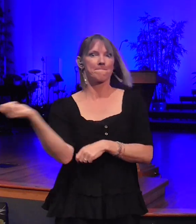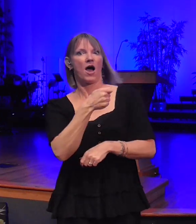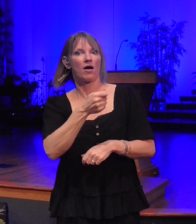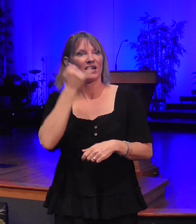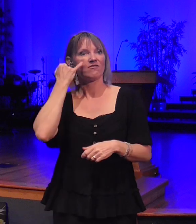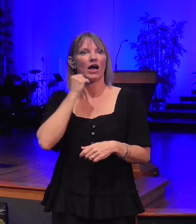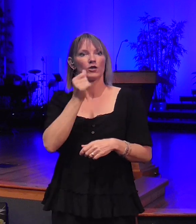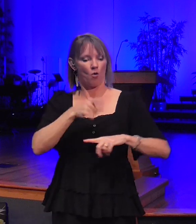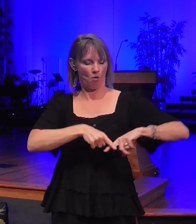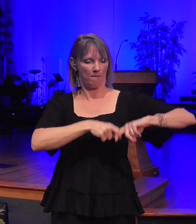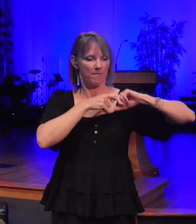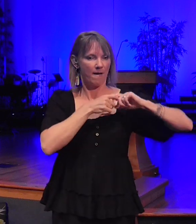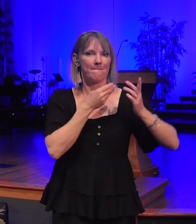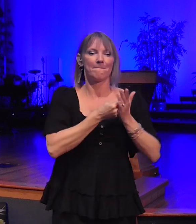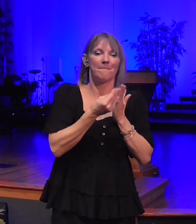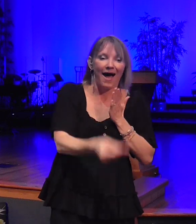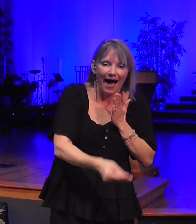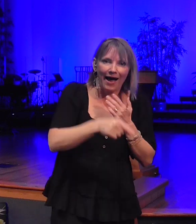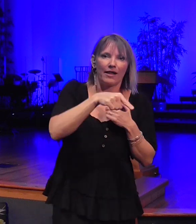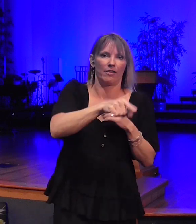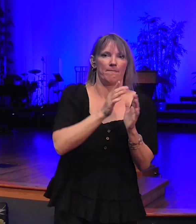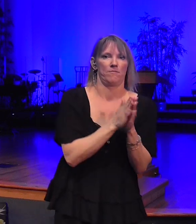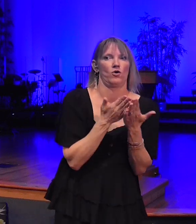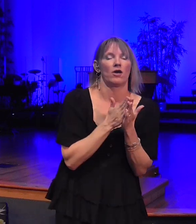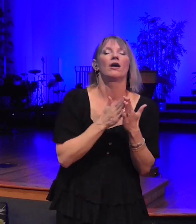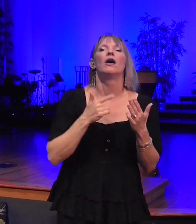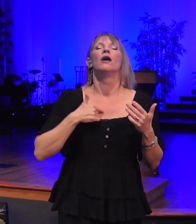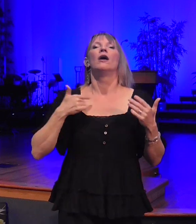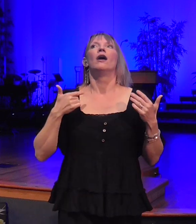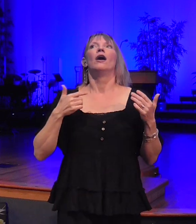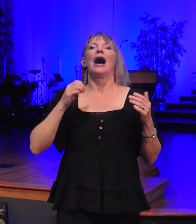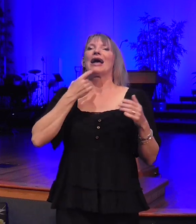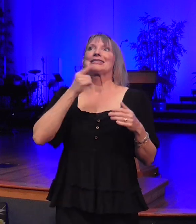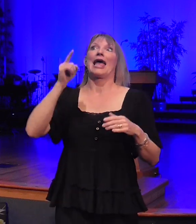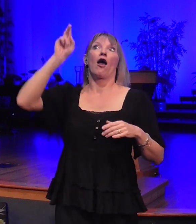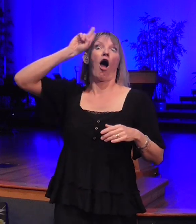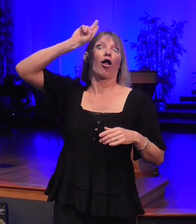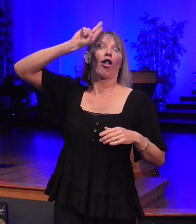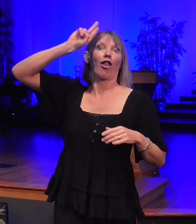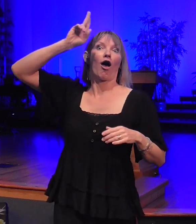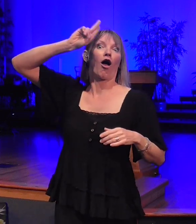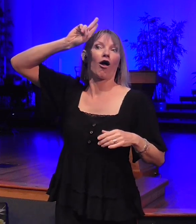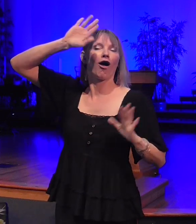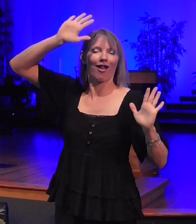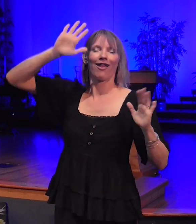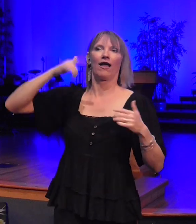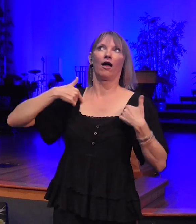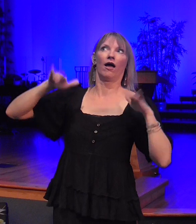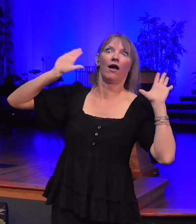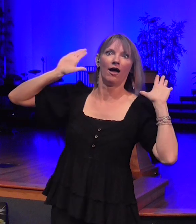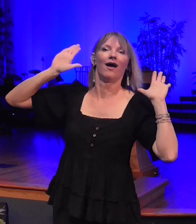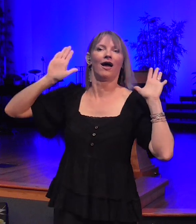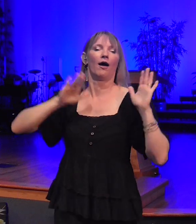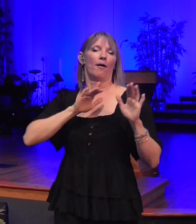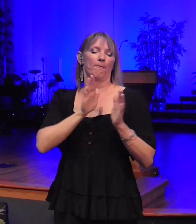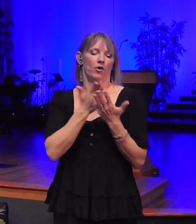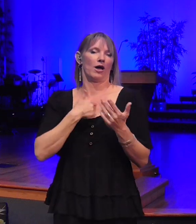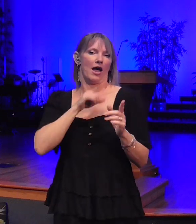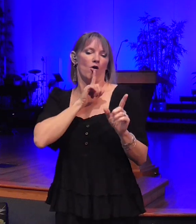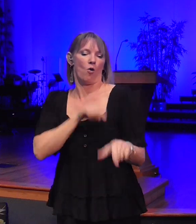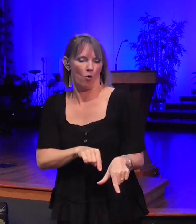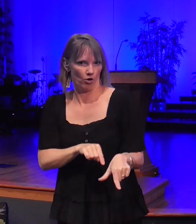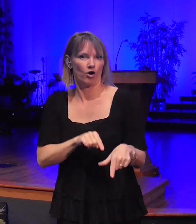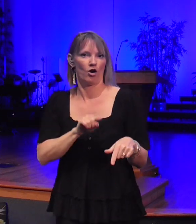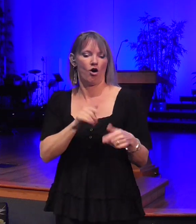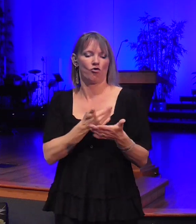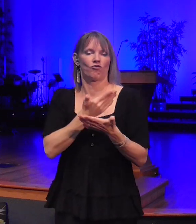and buy this book. So I say uncle. I give to spirit. I order the book. It comes just in the